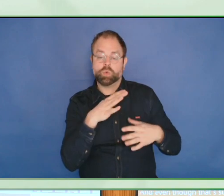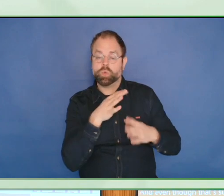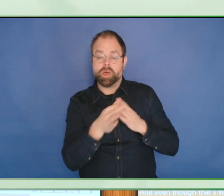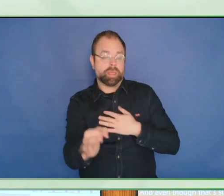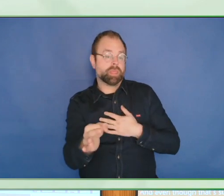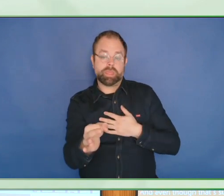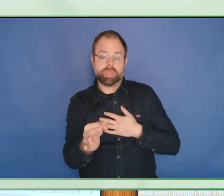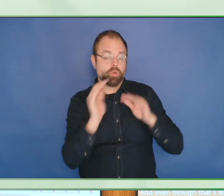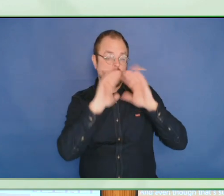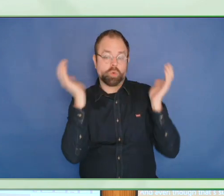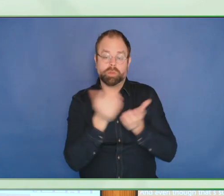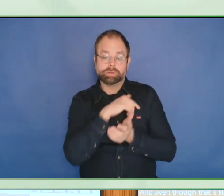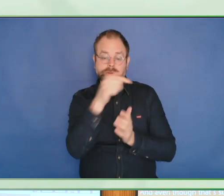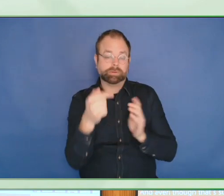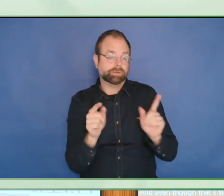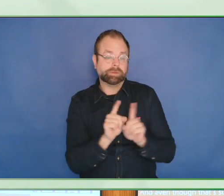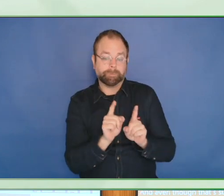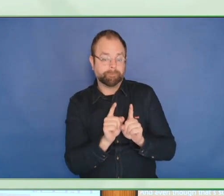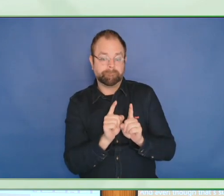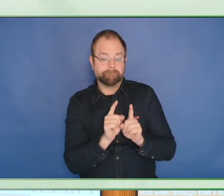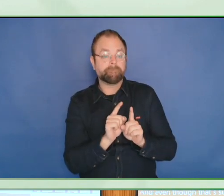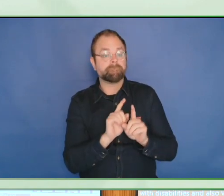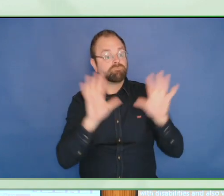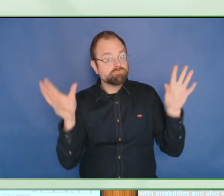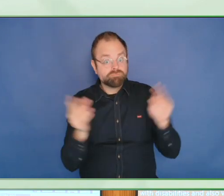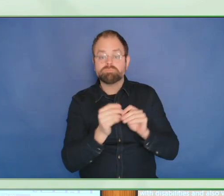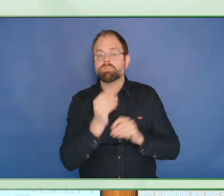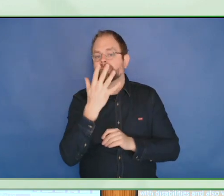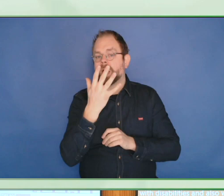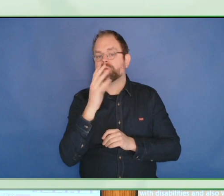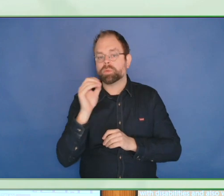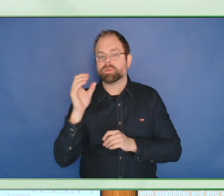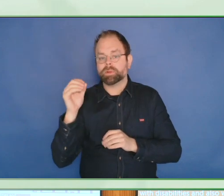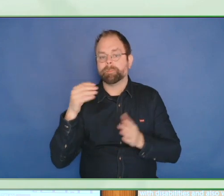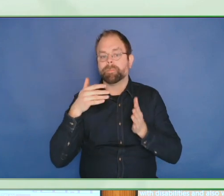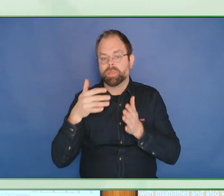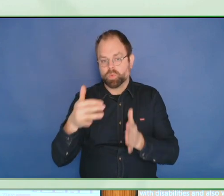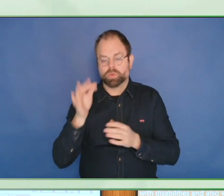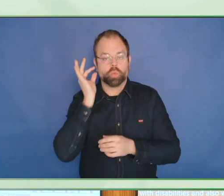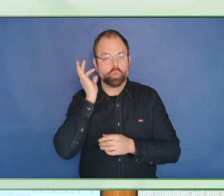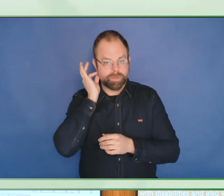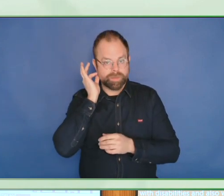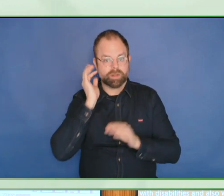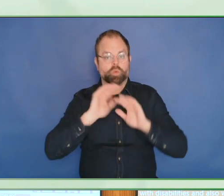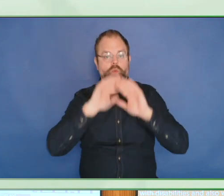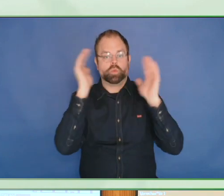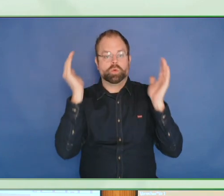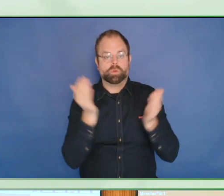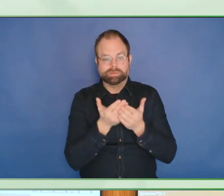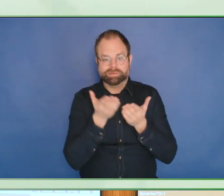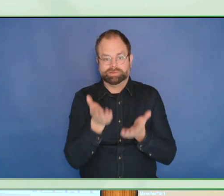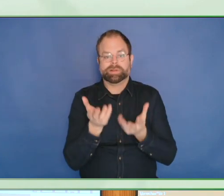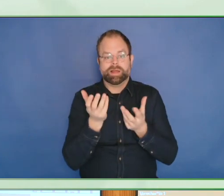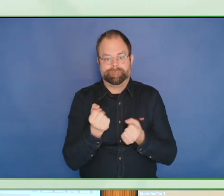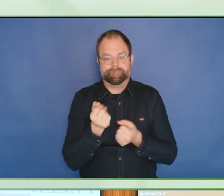women without disabilities. And because women with disabilities are hidden away, especially in the global south, where there's